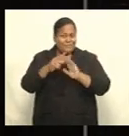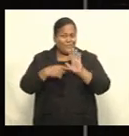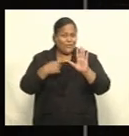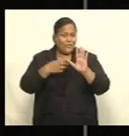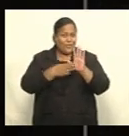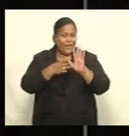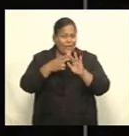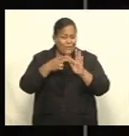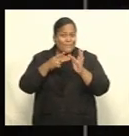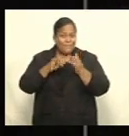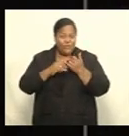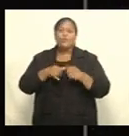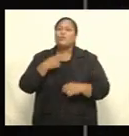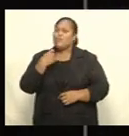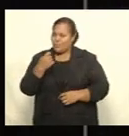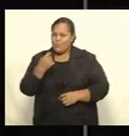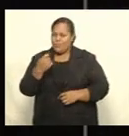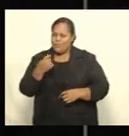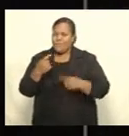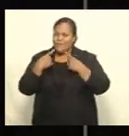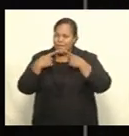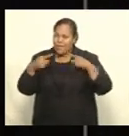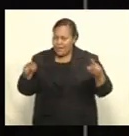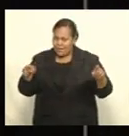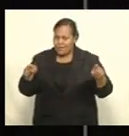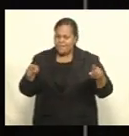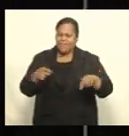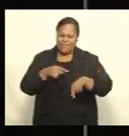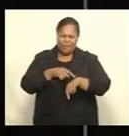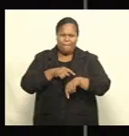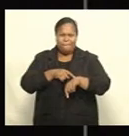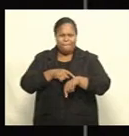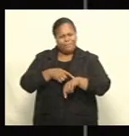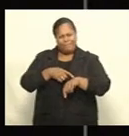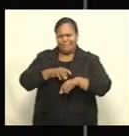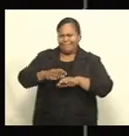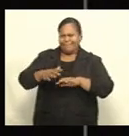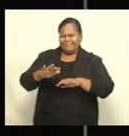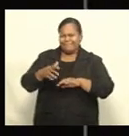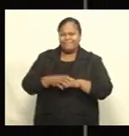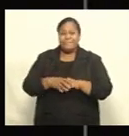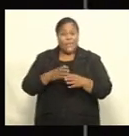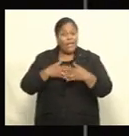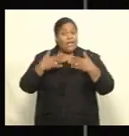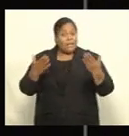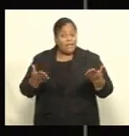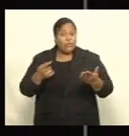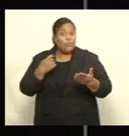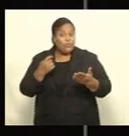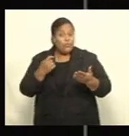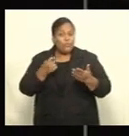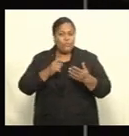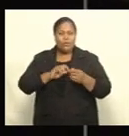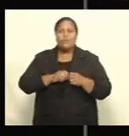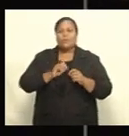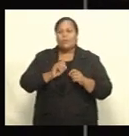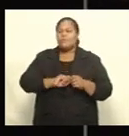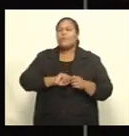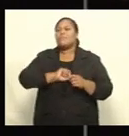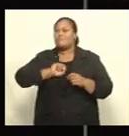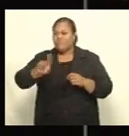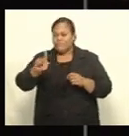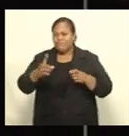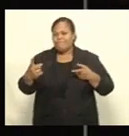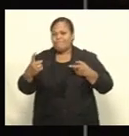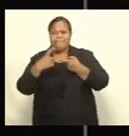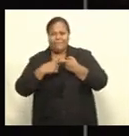be delivering his address anytime this evening, and we will cross live immediately to the Ministry of Health as